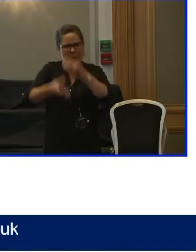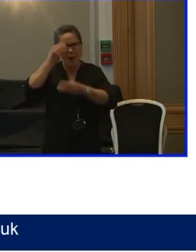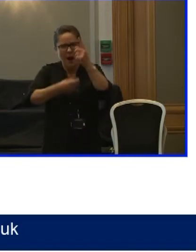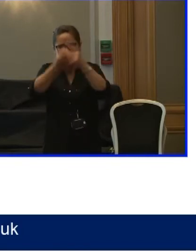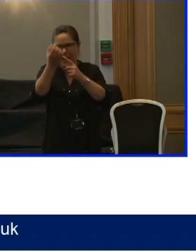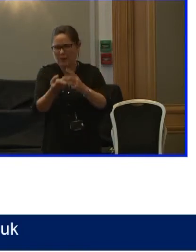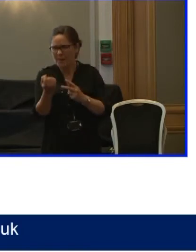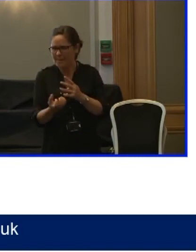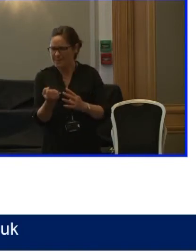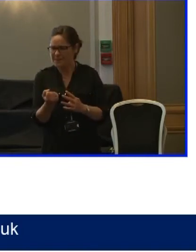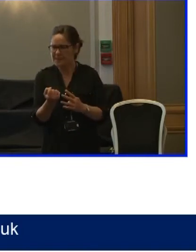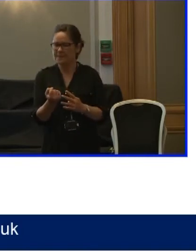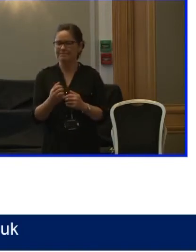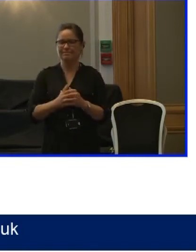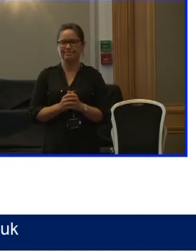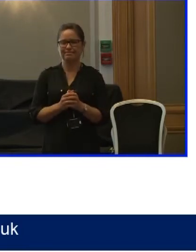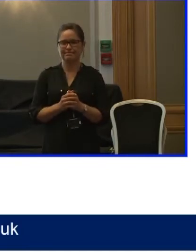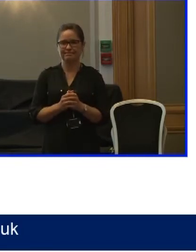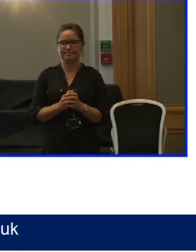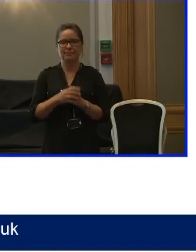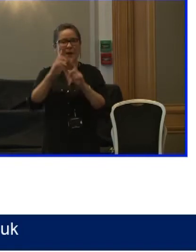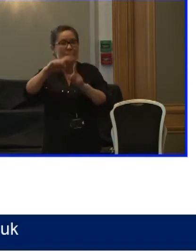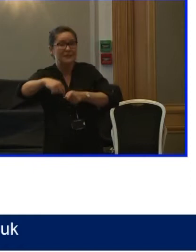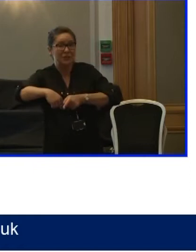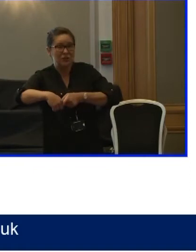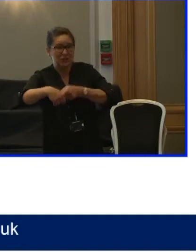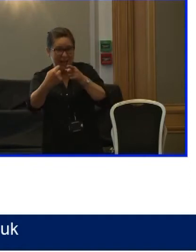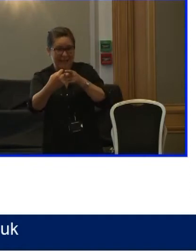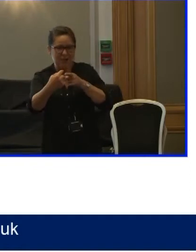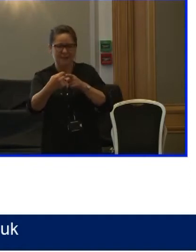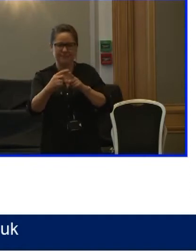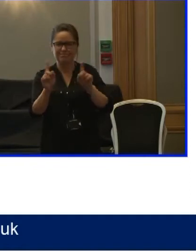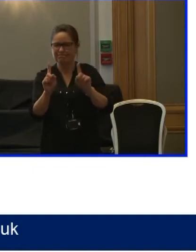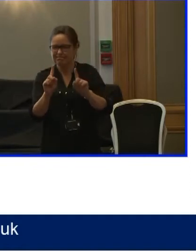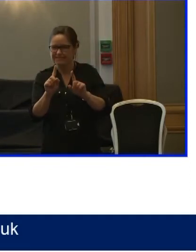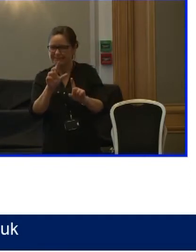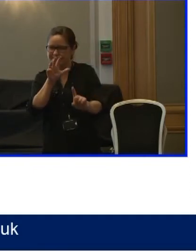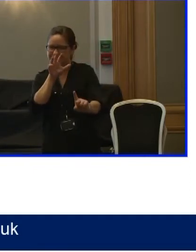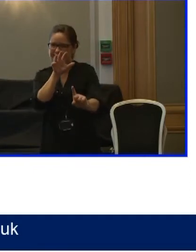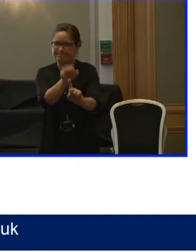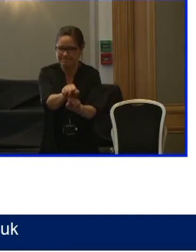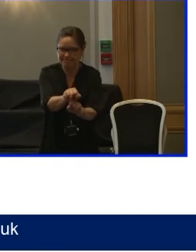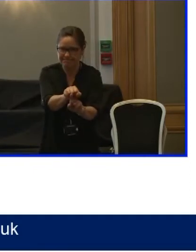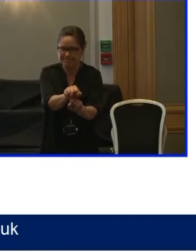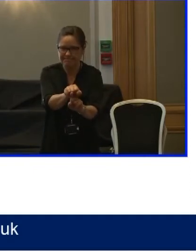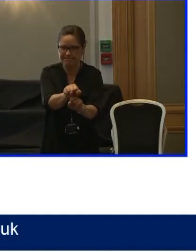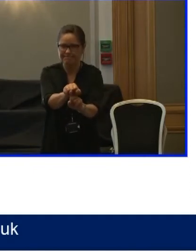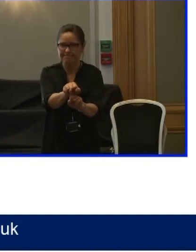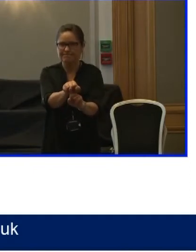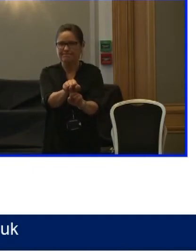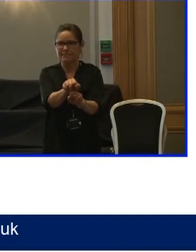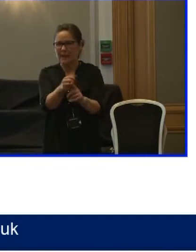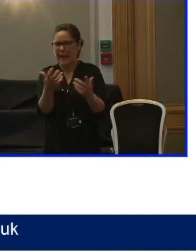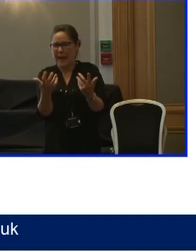The challenges around genetics and getting a diagnosis and understanding that diagnosis and the importance and